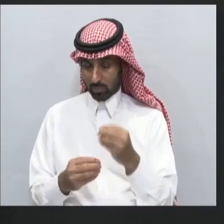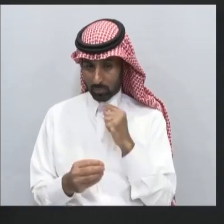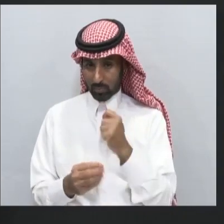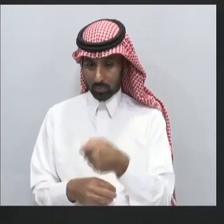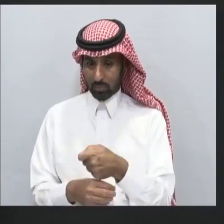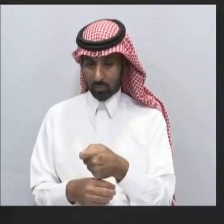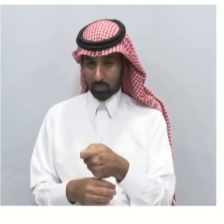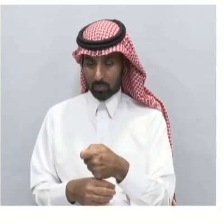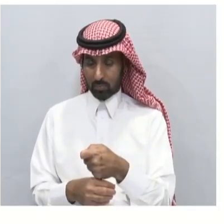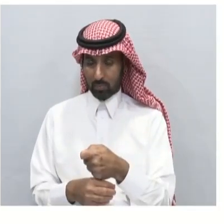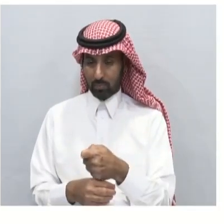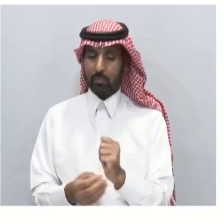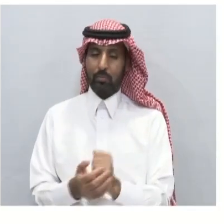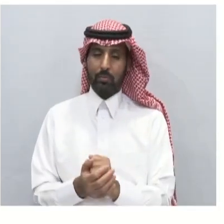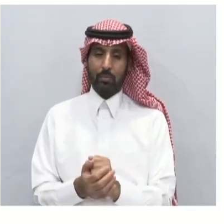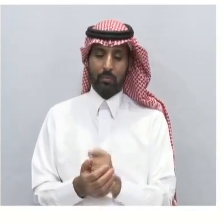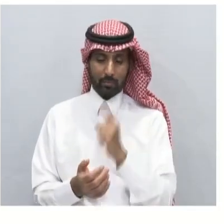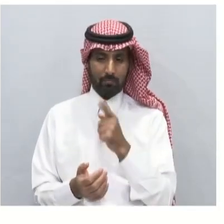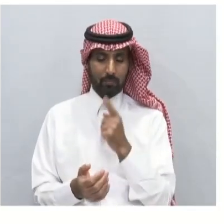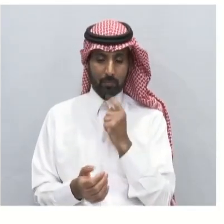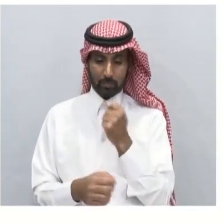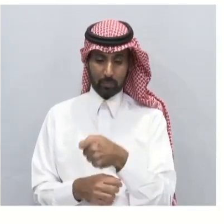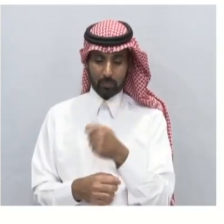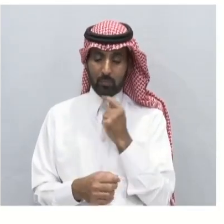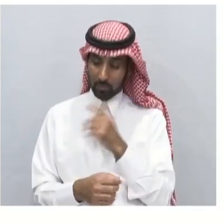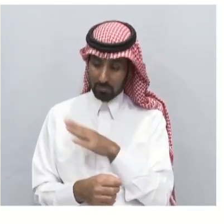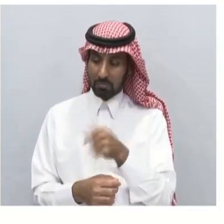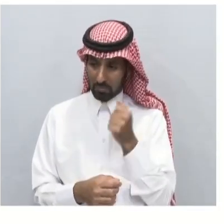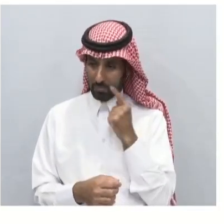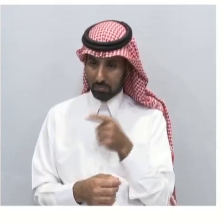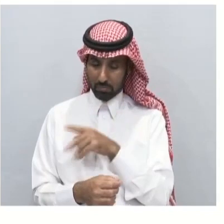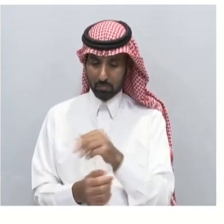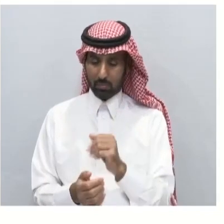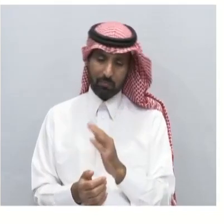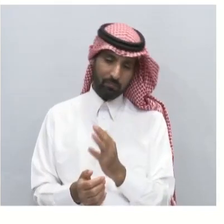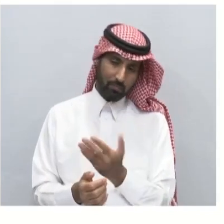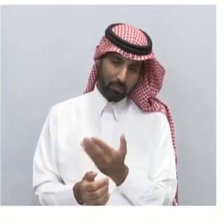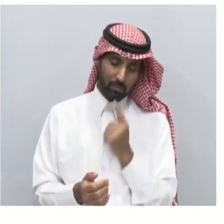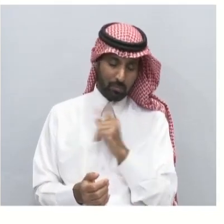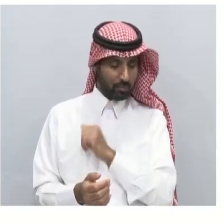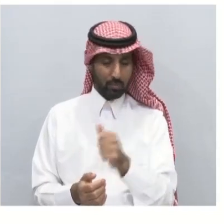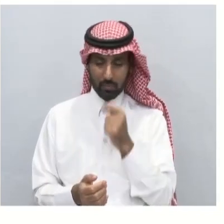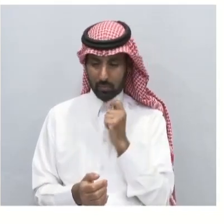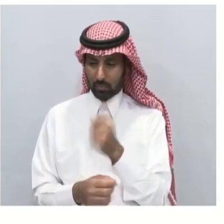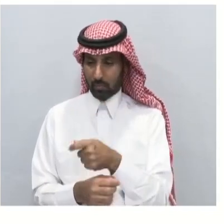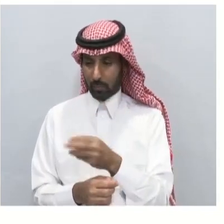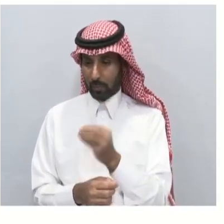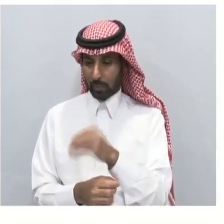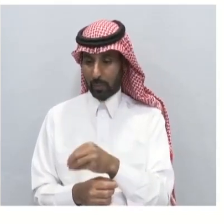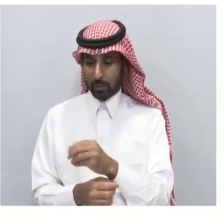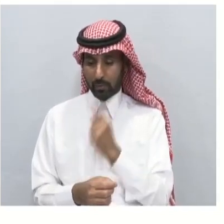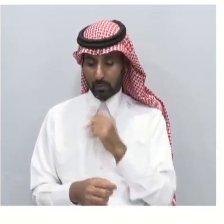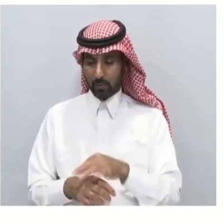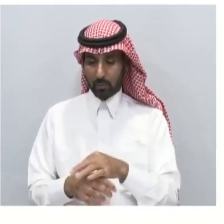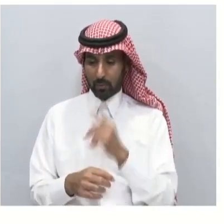common? So you can say tipping is common, or you can say it isn't common for people